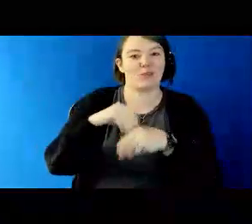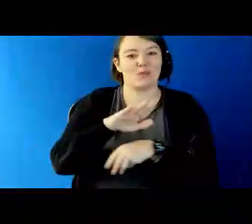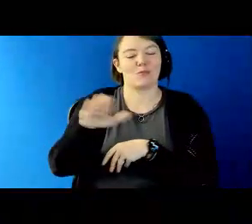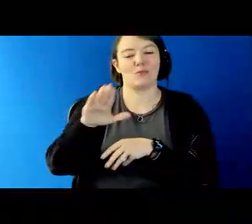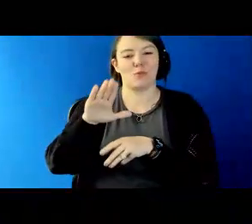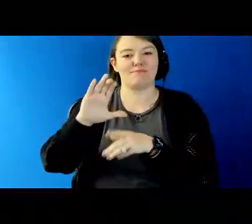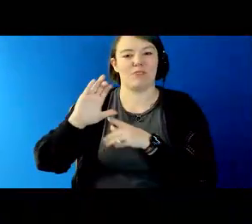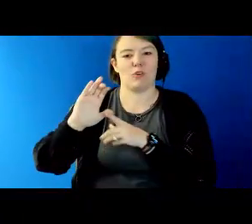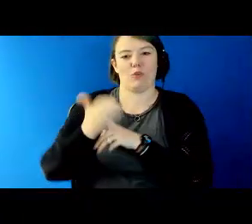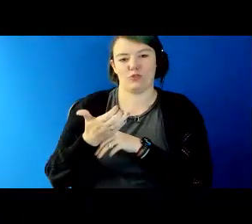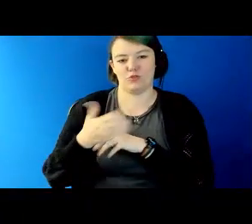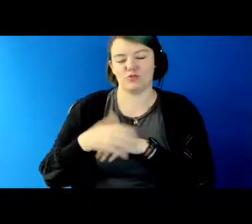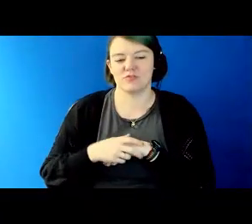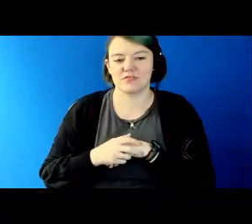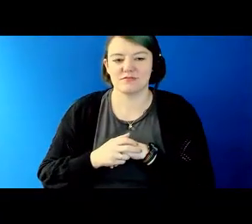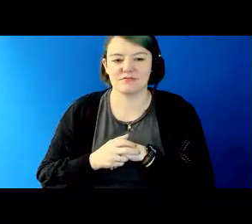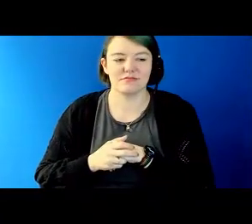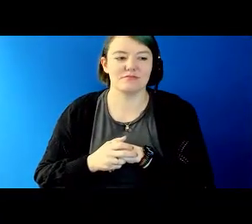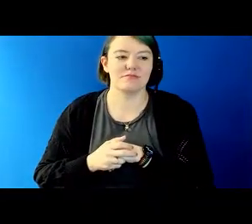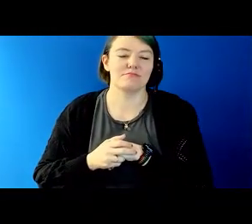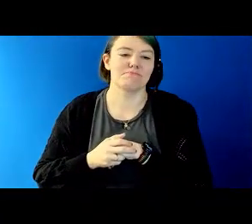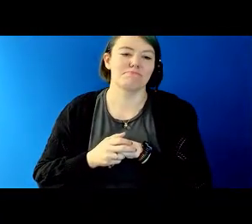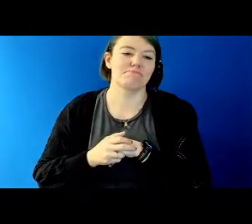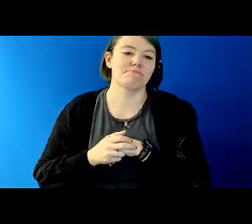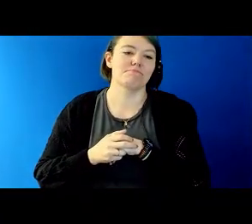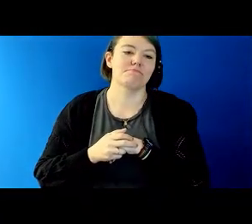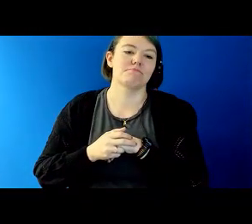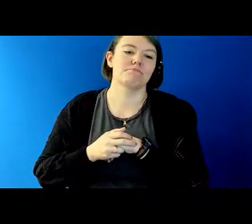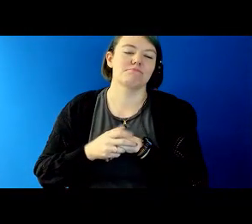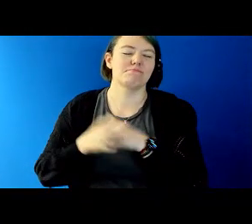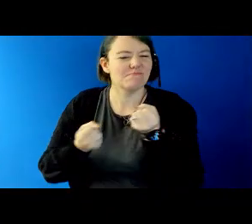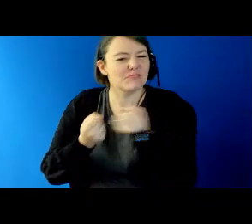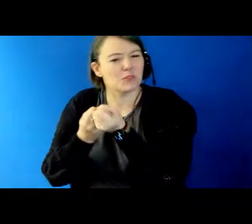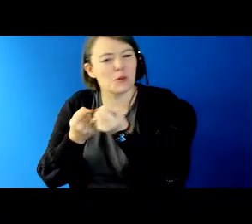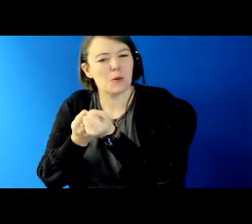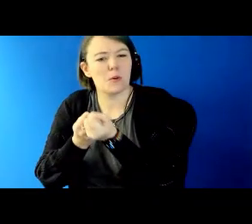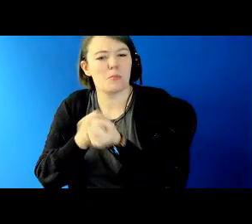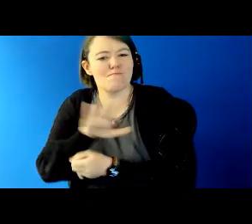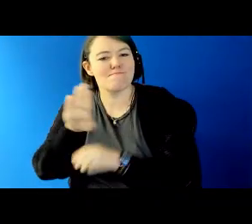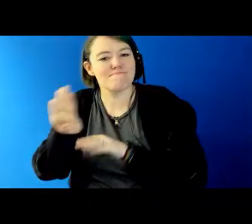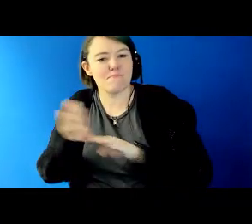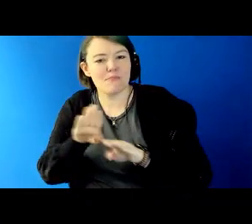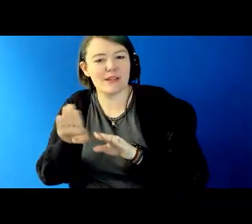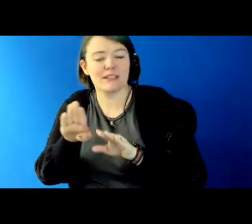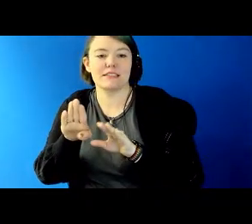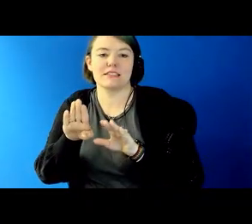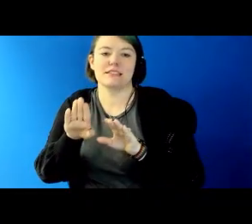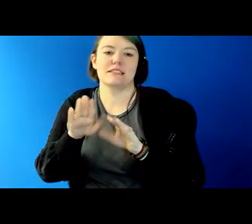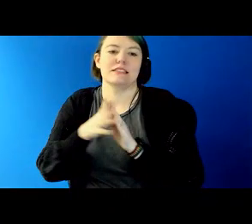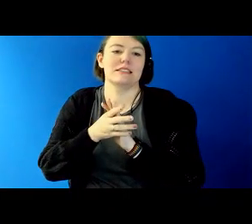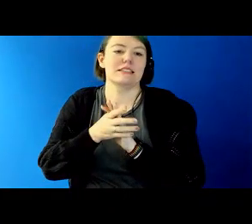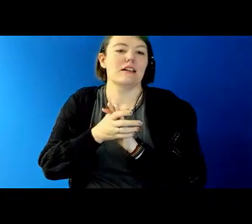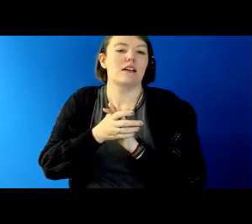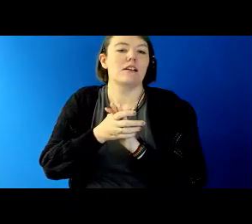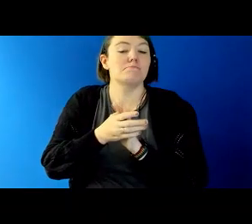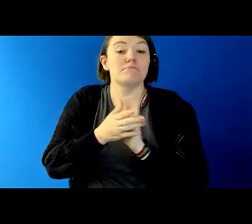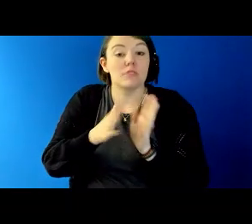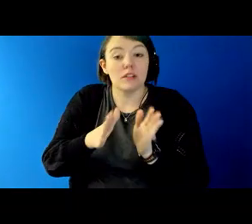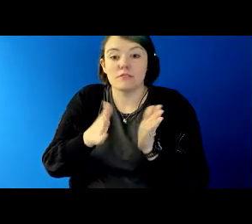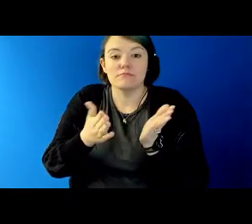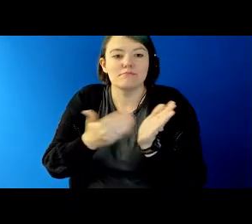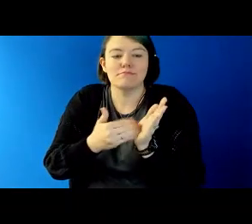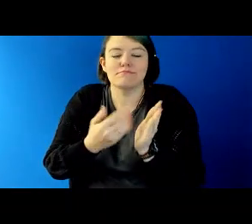things moving forward, it's helpful to track progress and not just effort. This could mean collecting data on participation